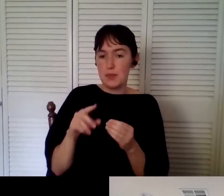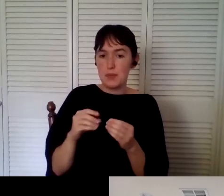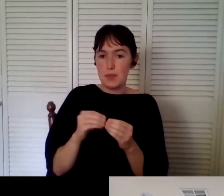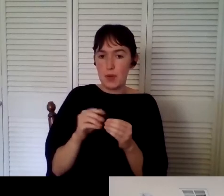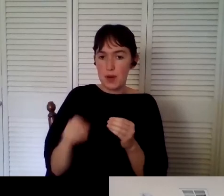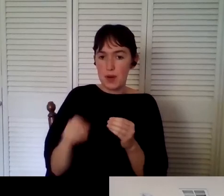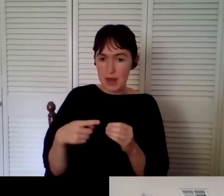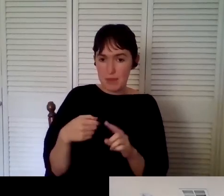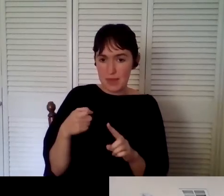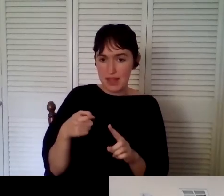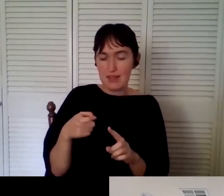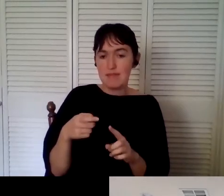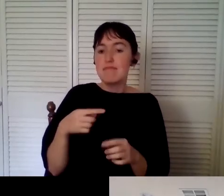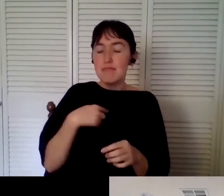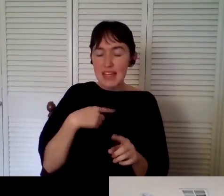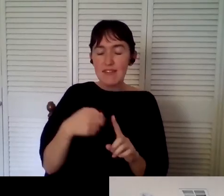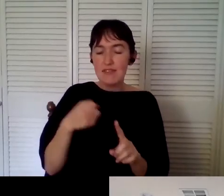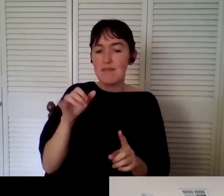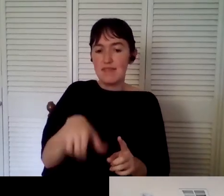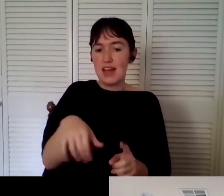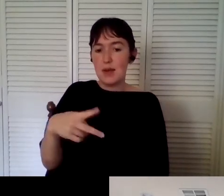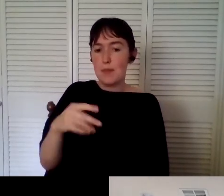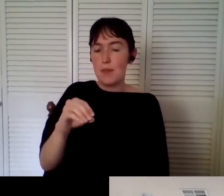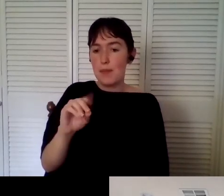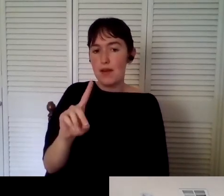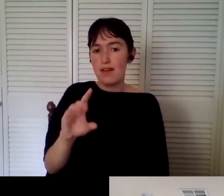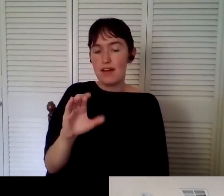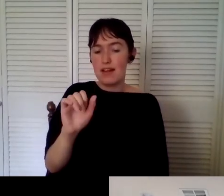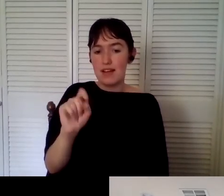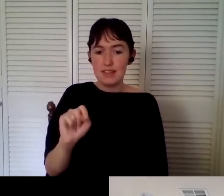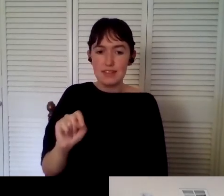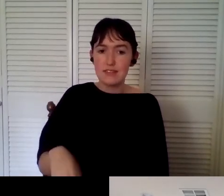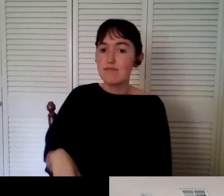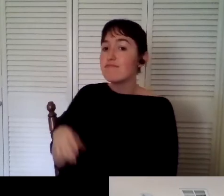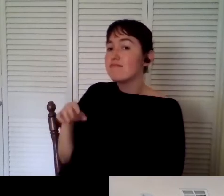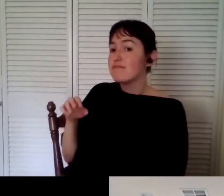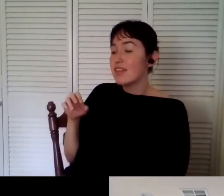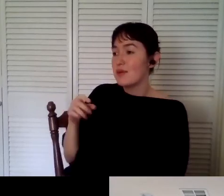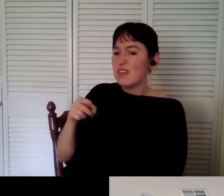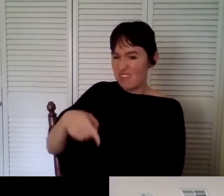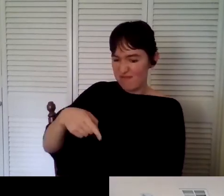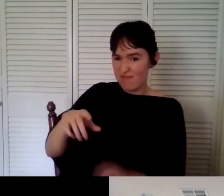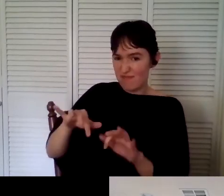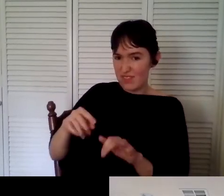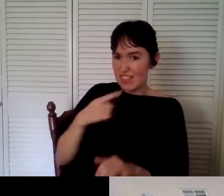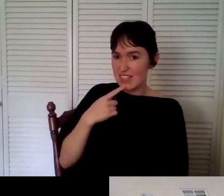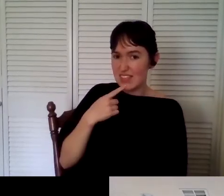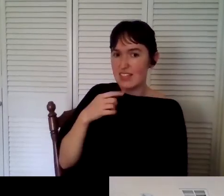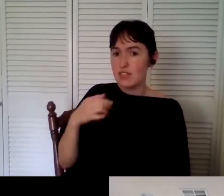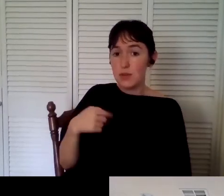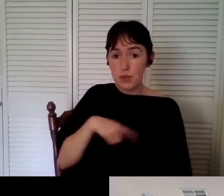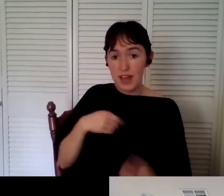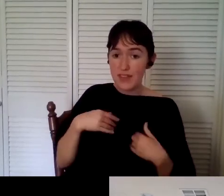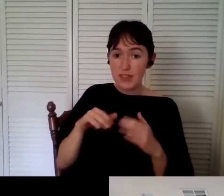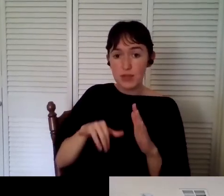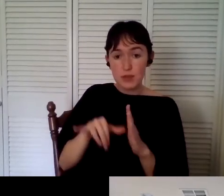we had a question, do we have a YouTube channel, Skype a Scientist? Yes, we do. All of our videos are always posted to youtube.com/Skype a Scientist.